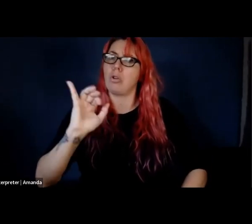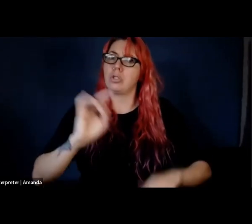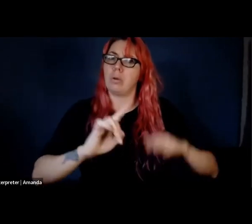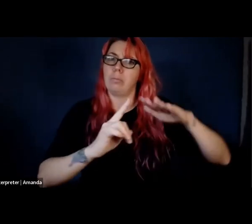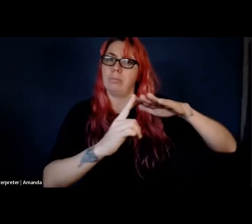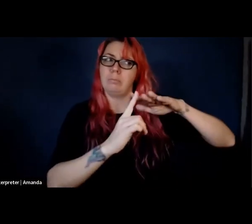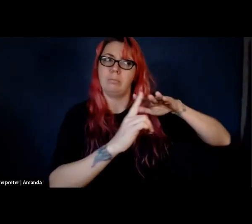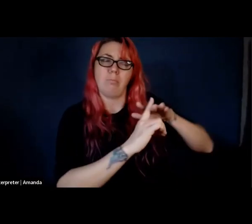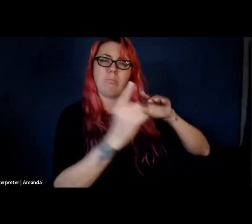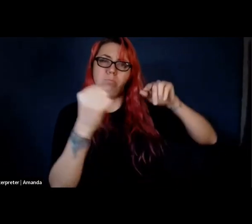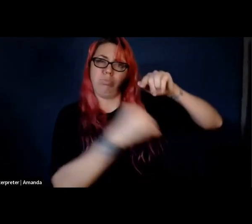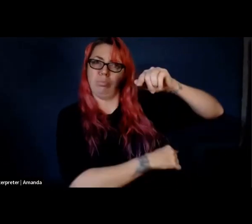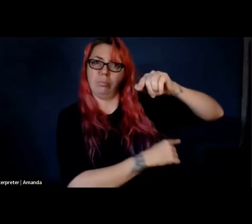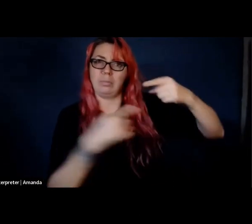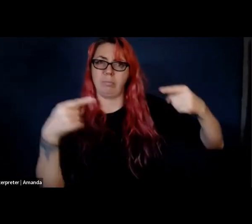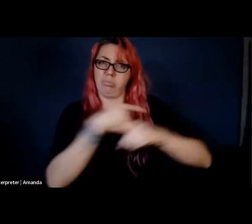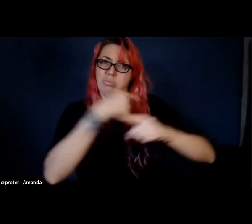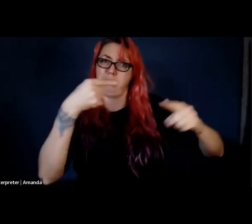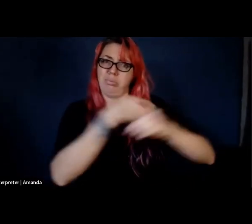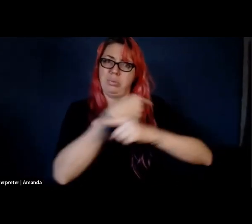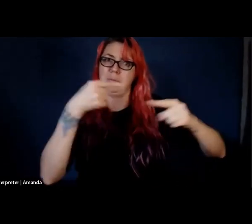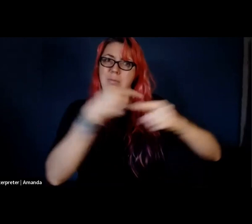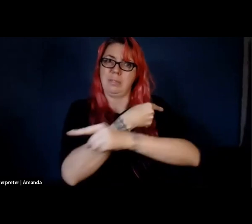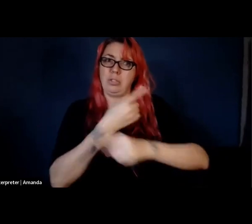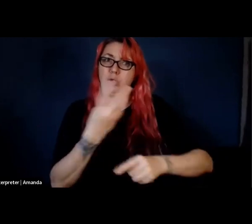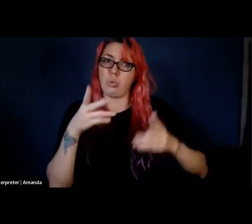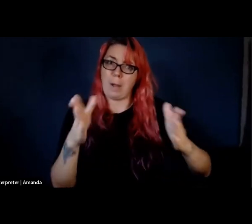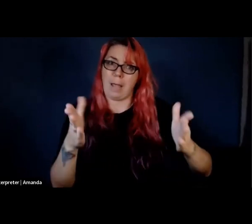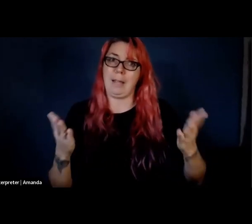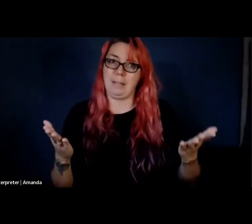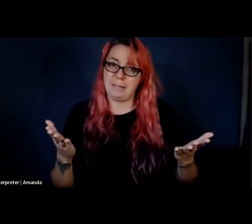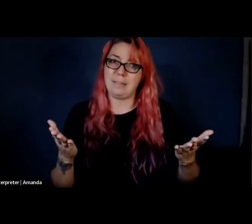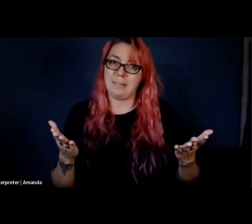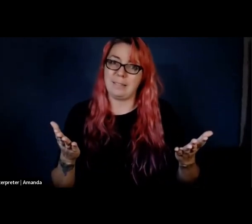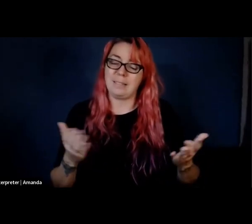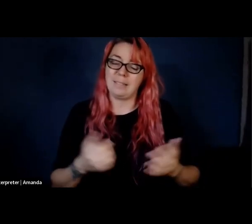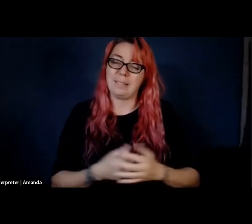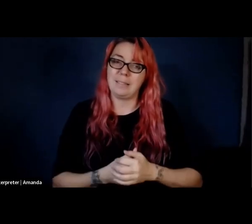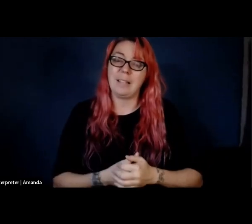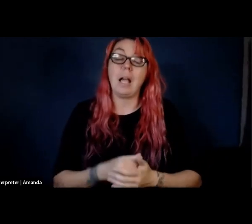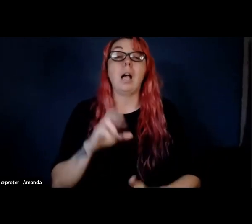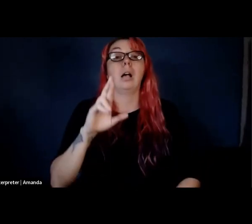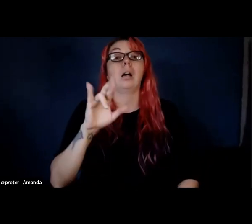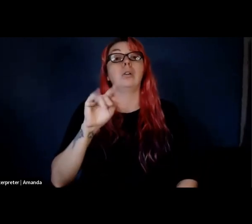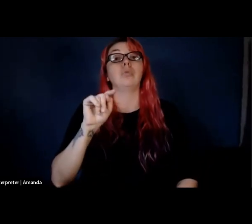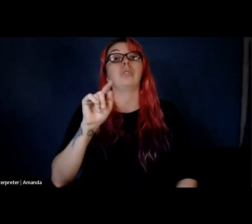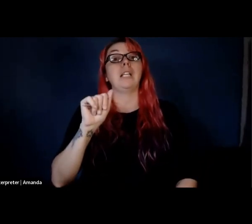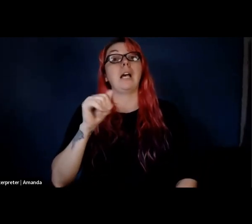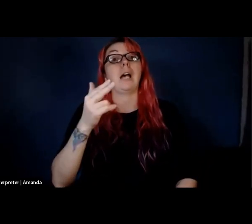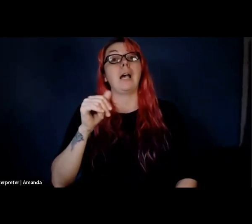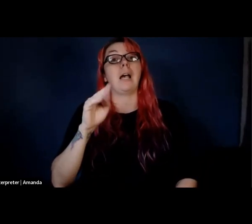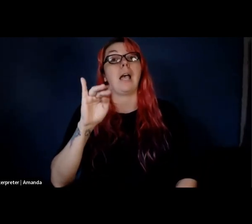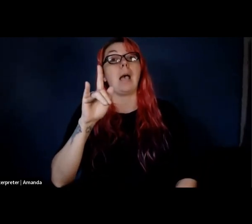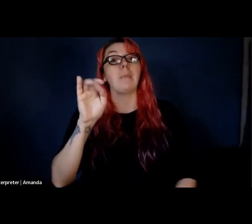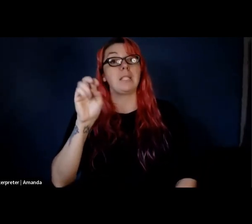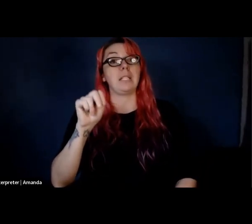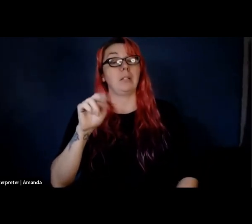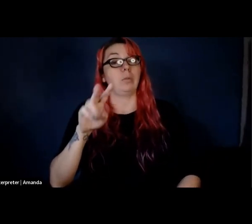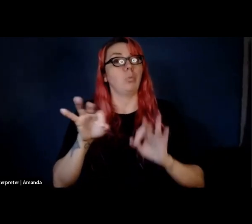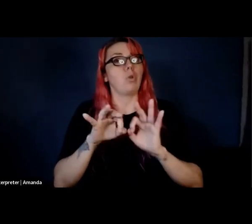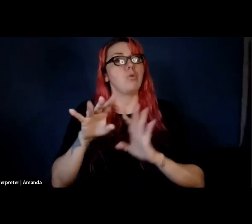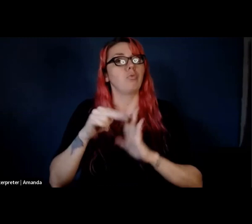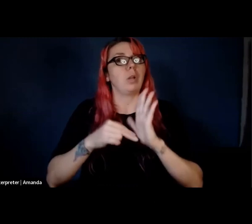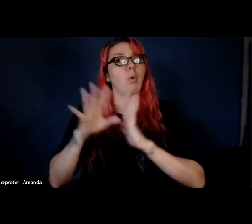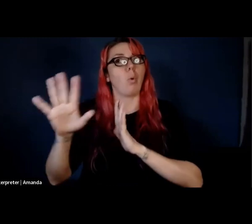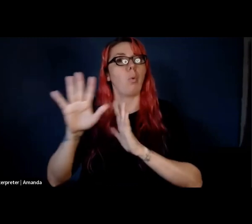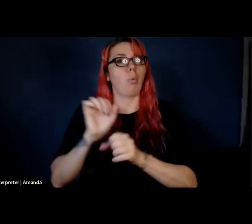lot of this. And I think Rita's adding to the chat some other resources, Sylvia Hamilton's work, for example. So there are lots of actual documentaries and films that